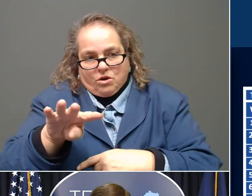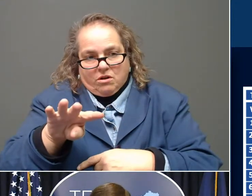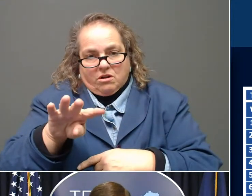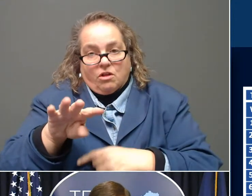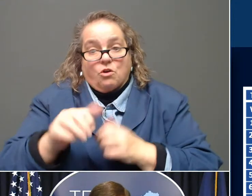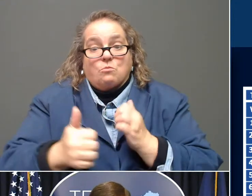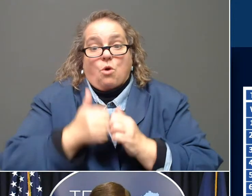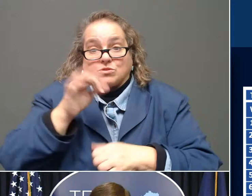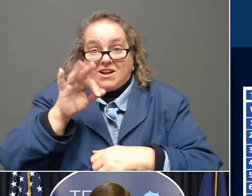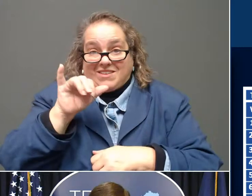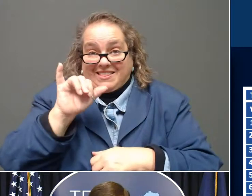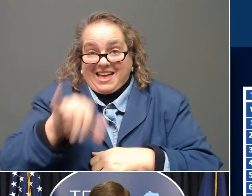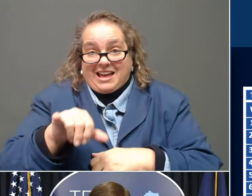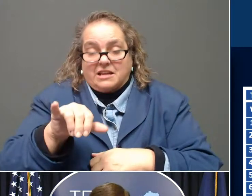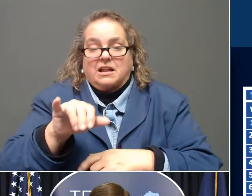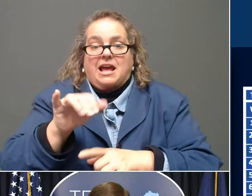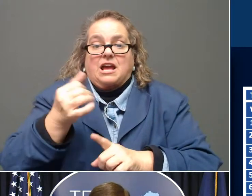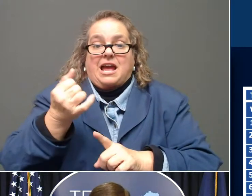that in addition to the